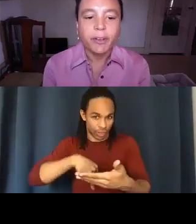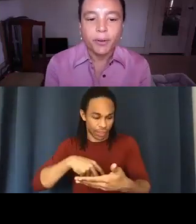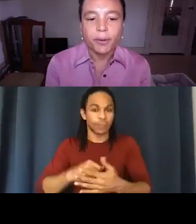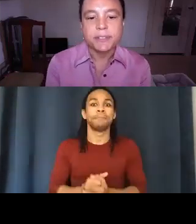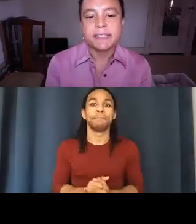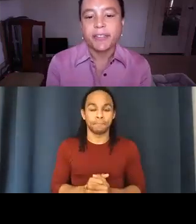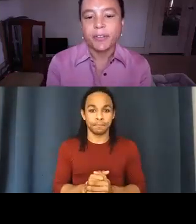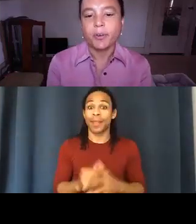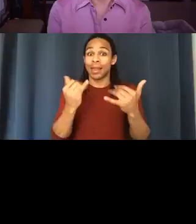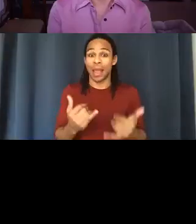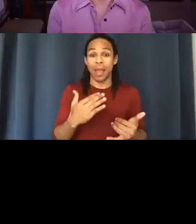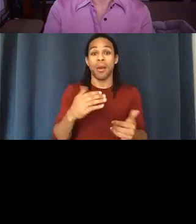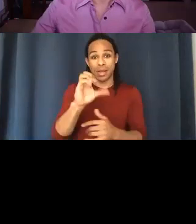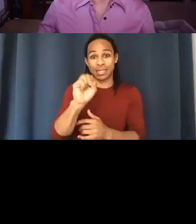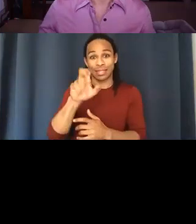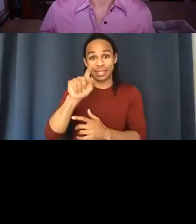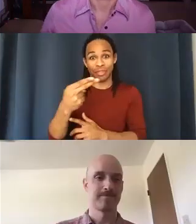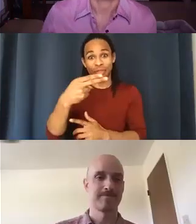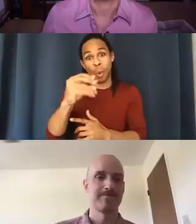my co-host, Seth Holmes.